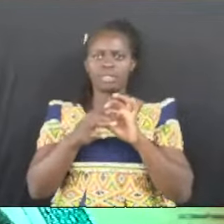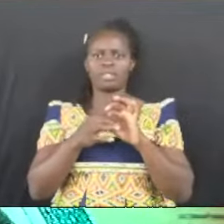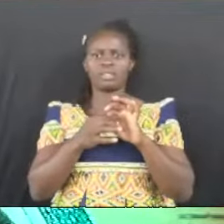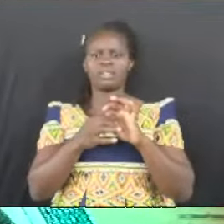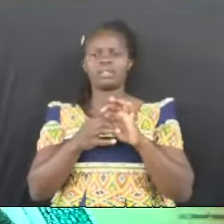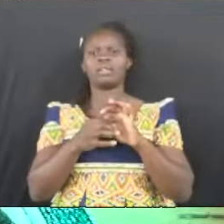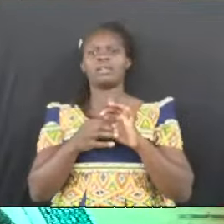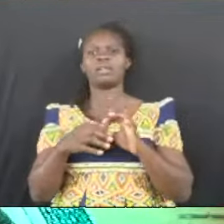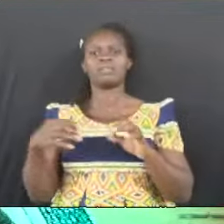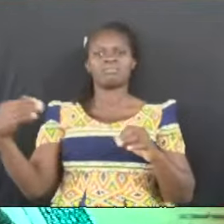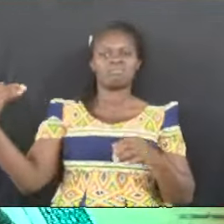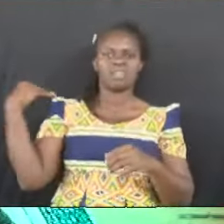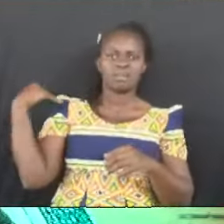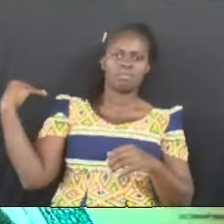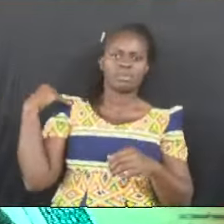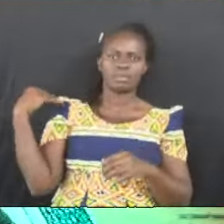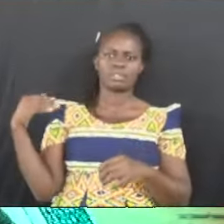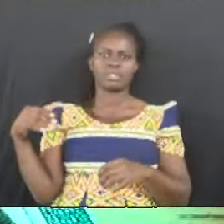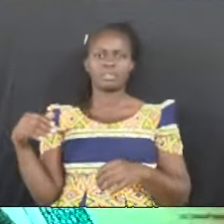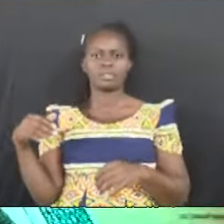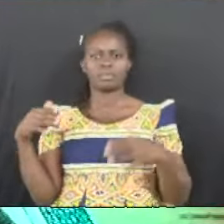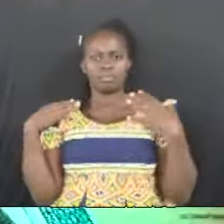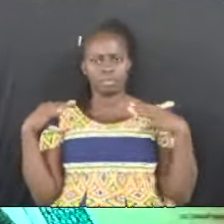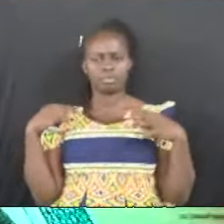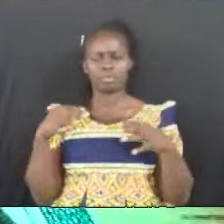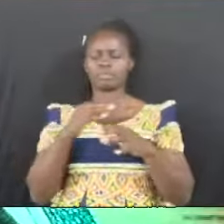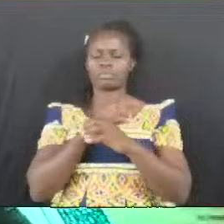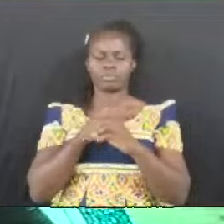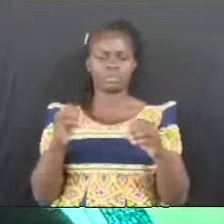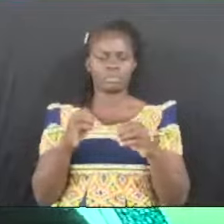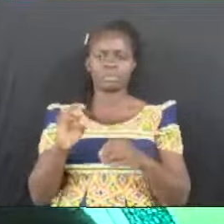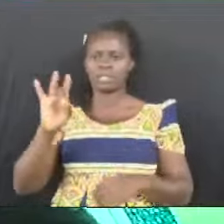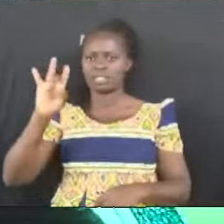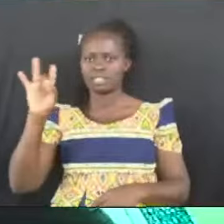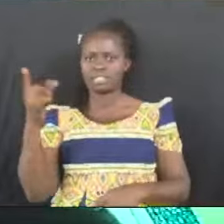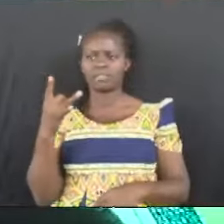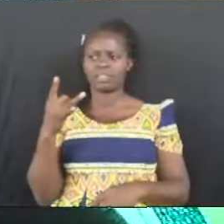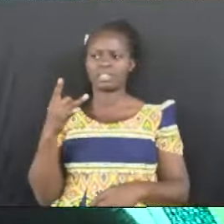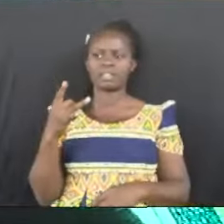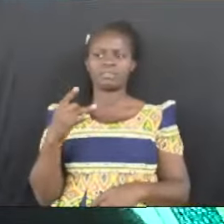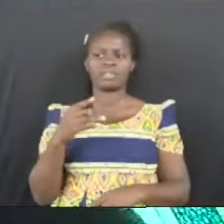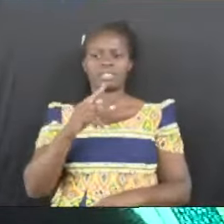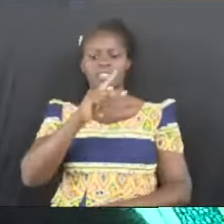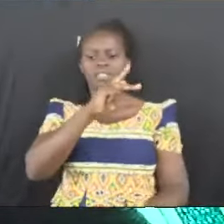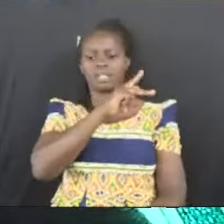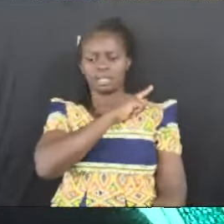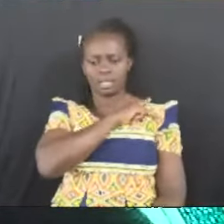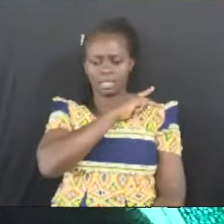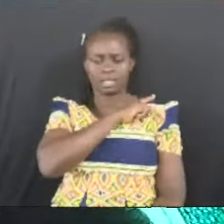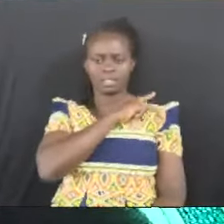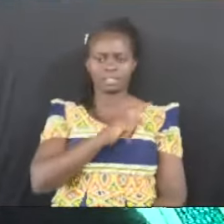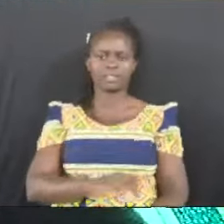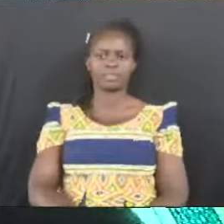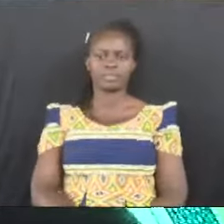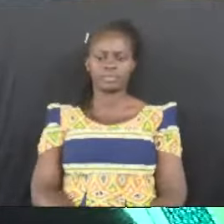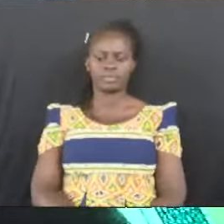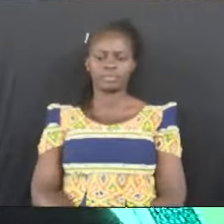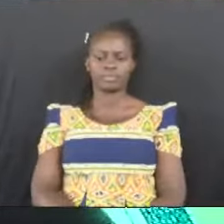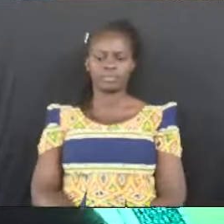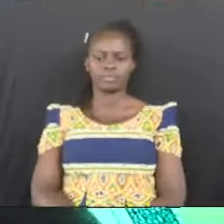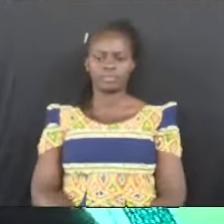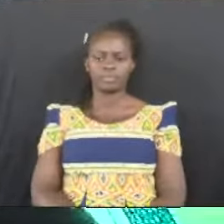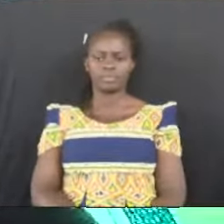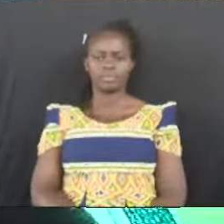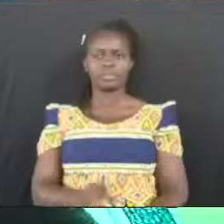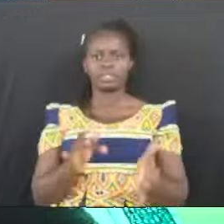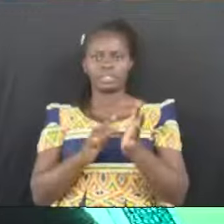is demeaning of their human dignity. So Jesus completely renounced violence. You know, he